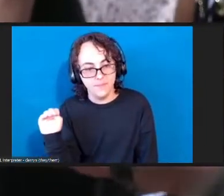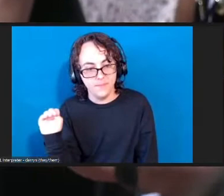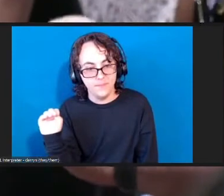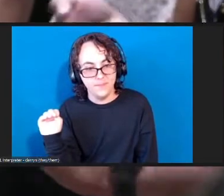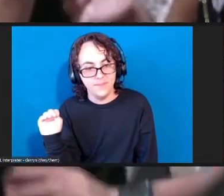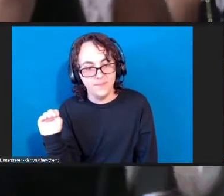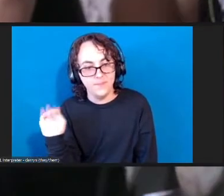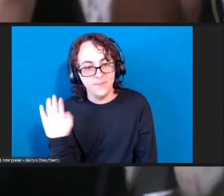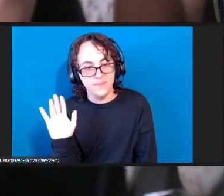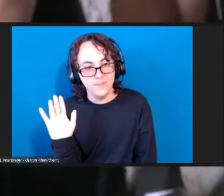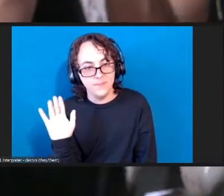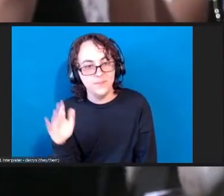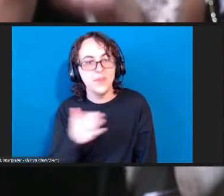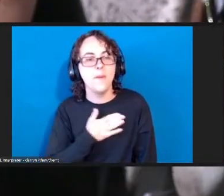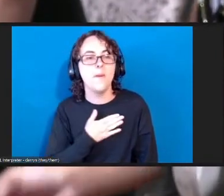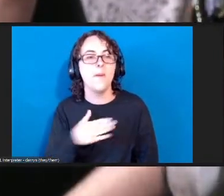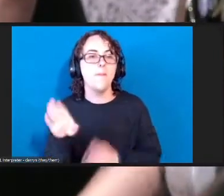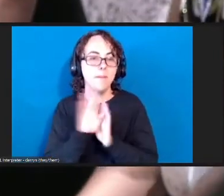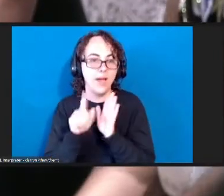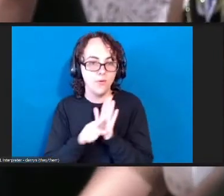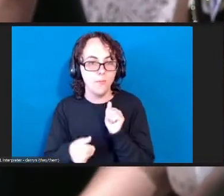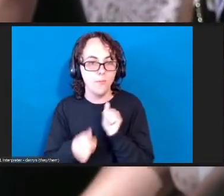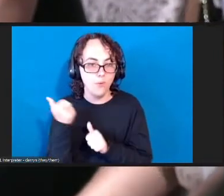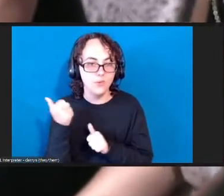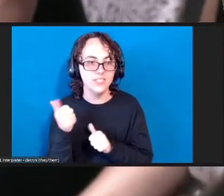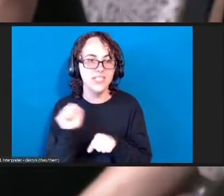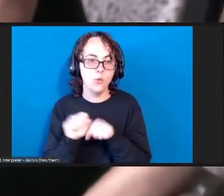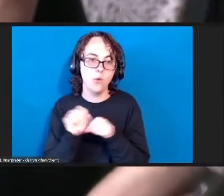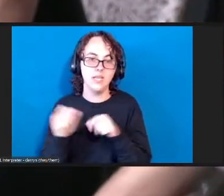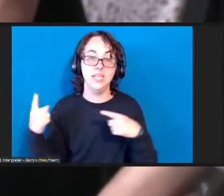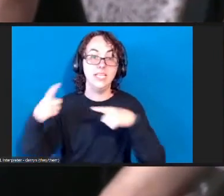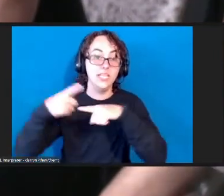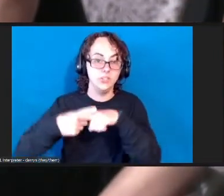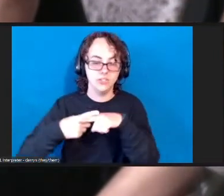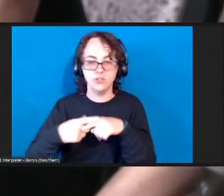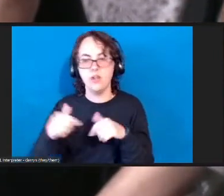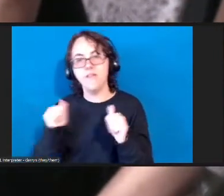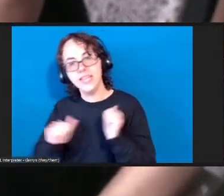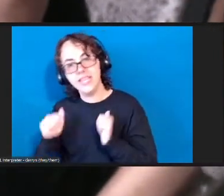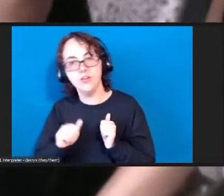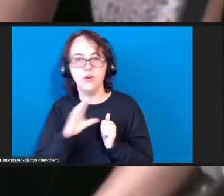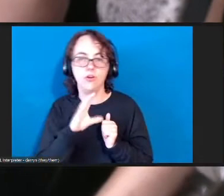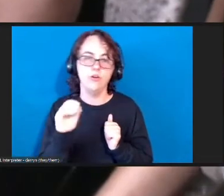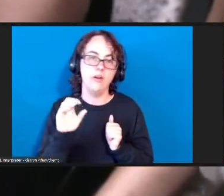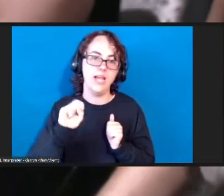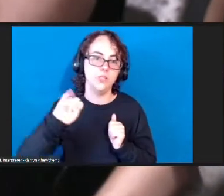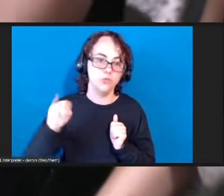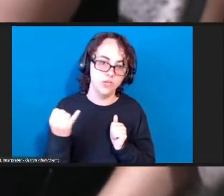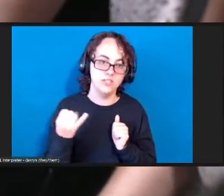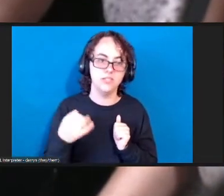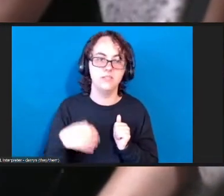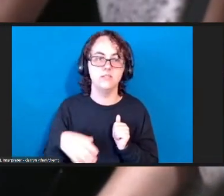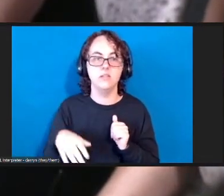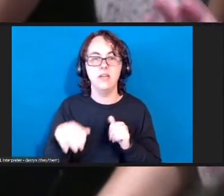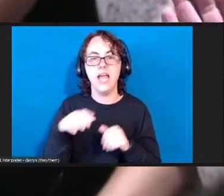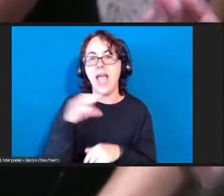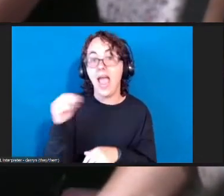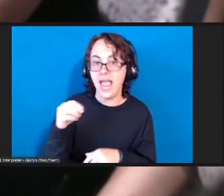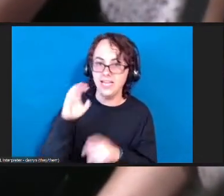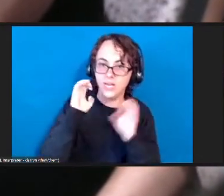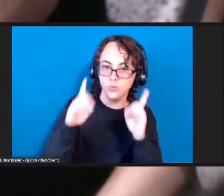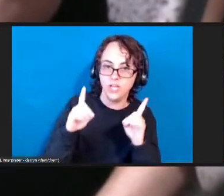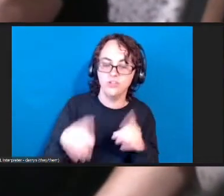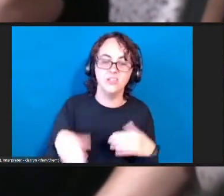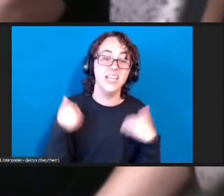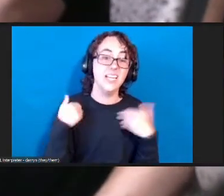Yeah, my background has been primarily working at the intersections of theater, social justice, and education, working with young people age